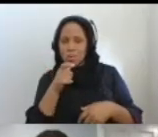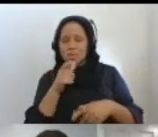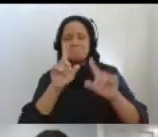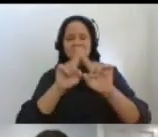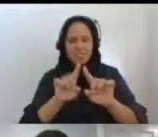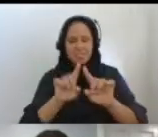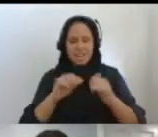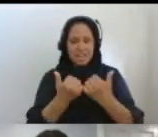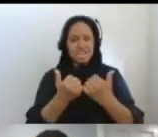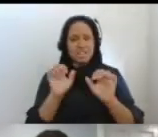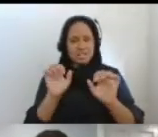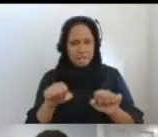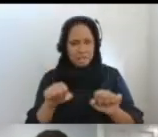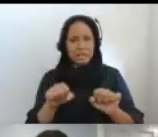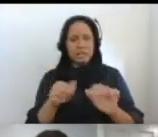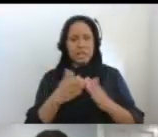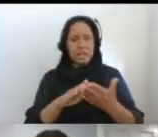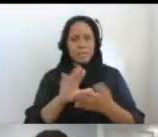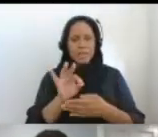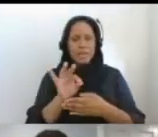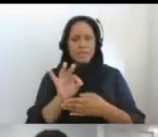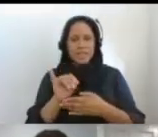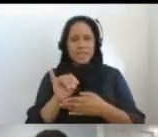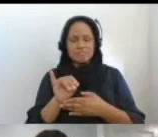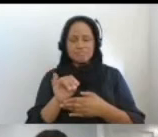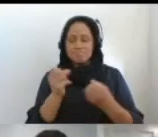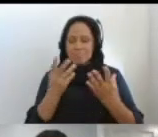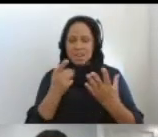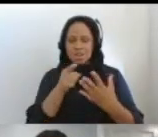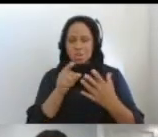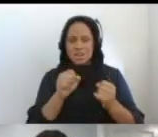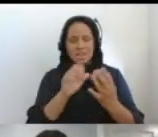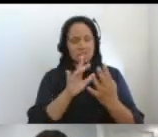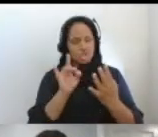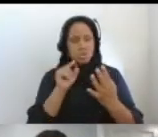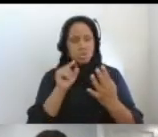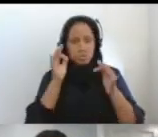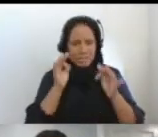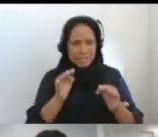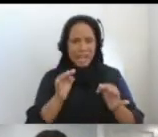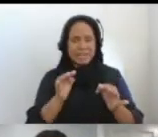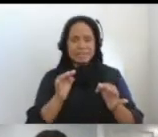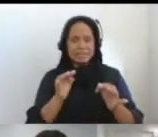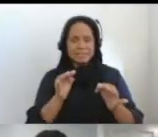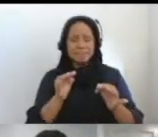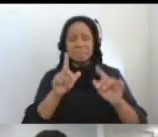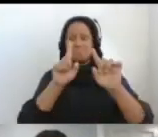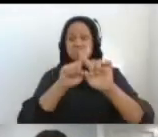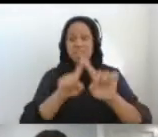FIs, and there's many to choose from. So you get to choose who you want to be your FI, and different FIs have different